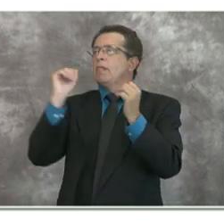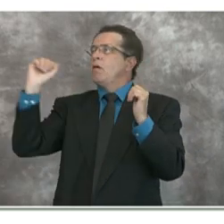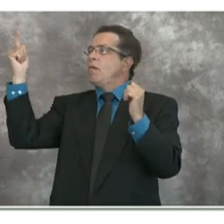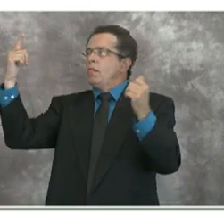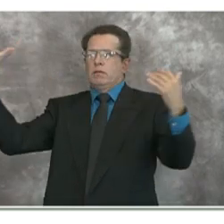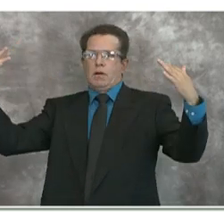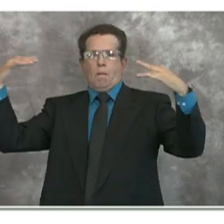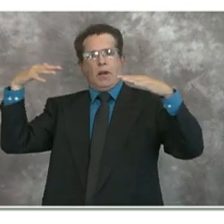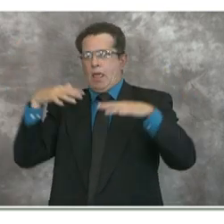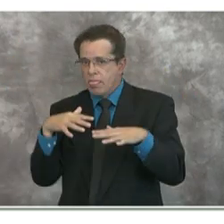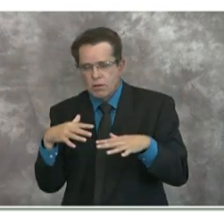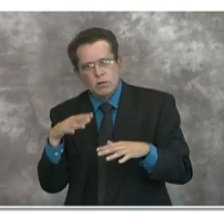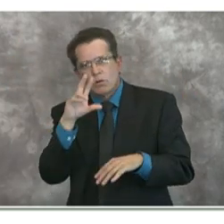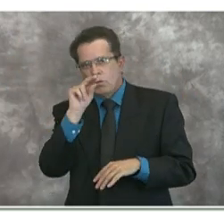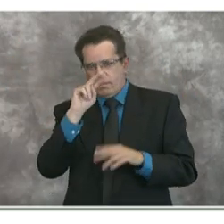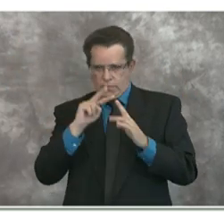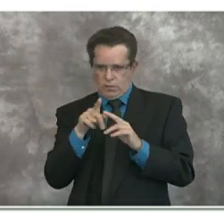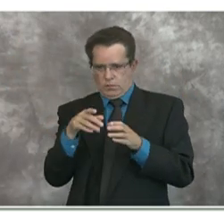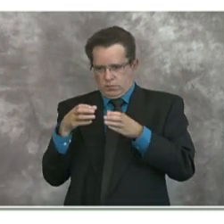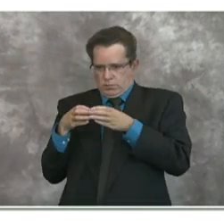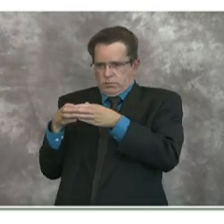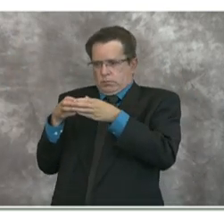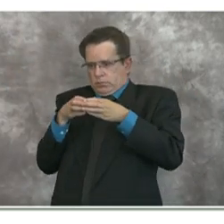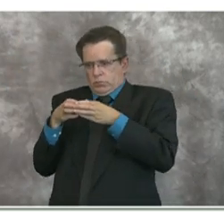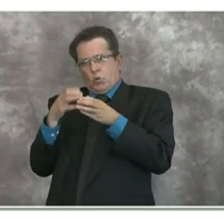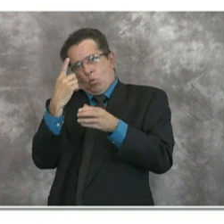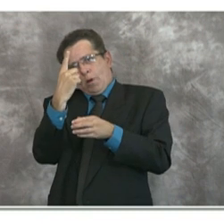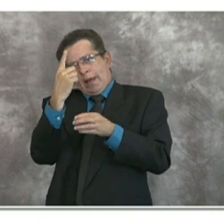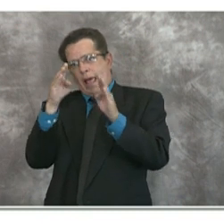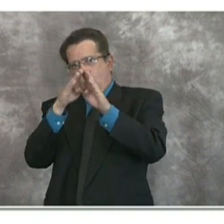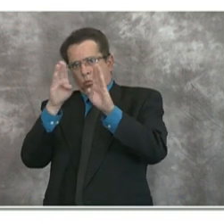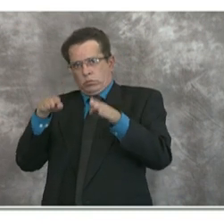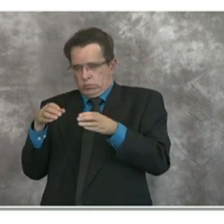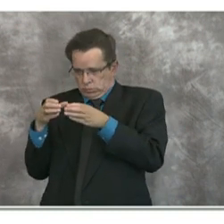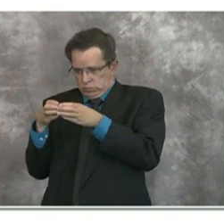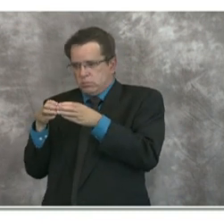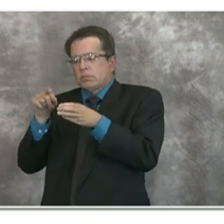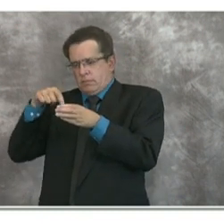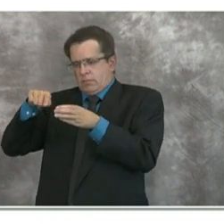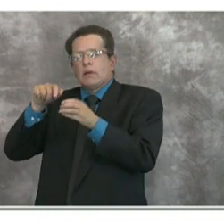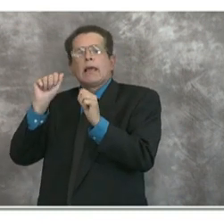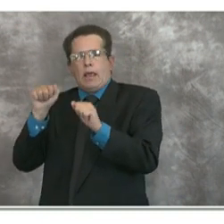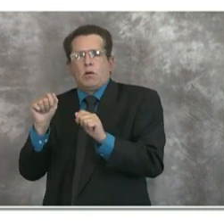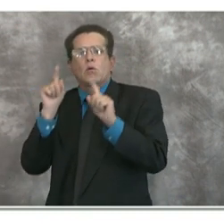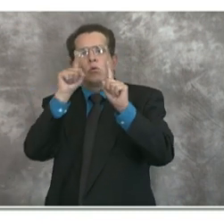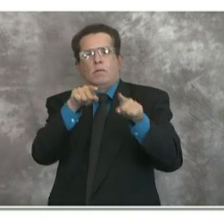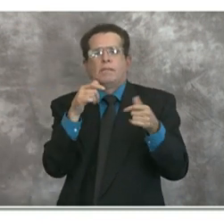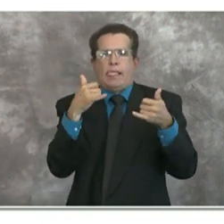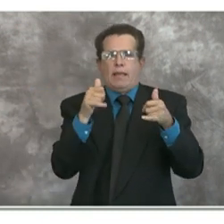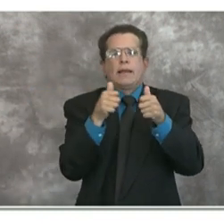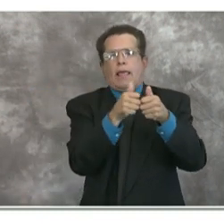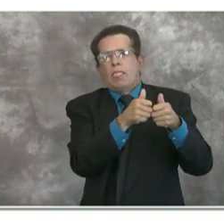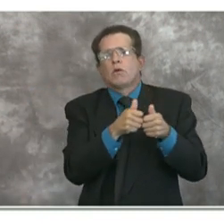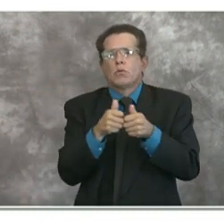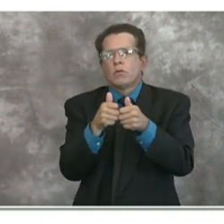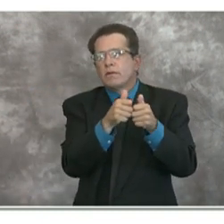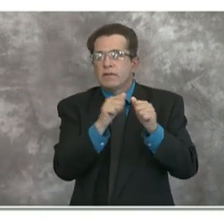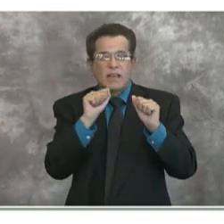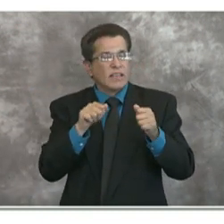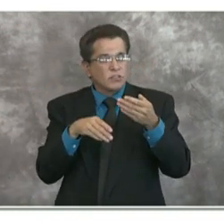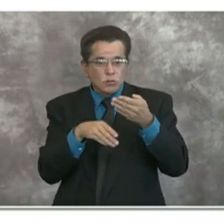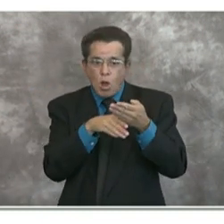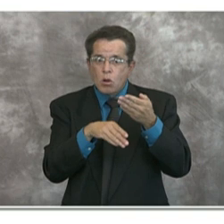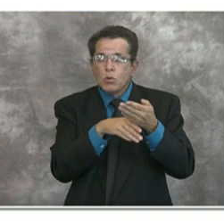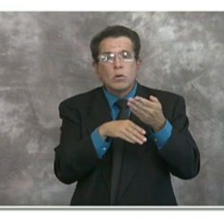come together. It means the individuals who live in one household can go out and play together, whether that be